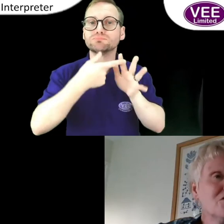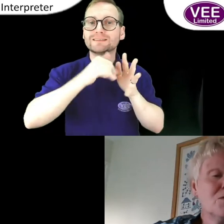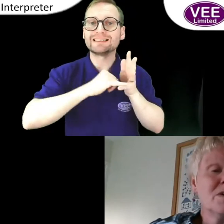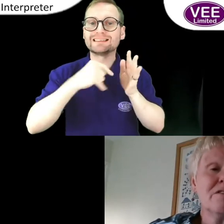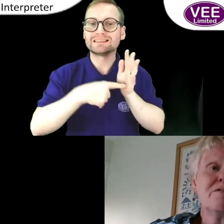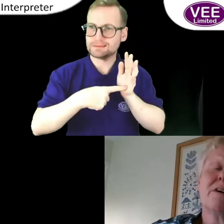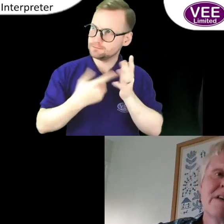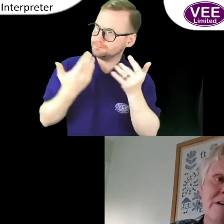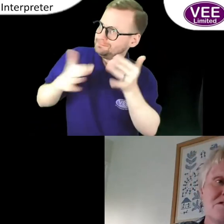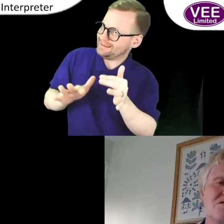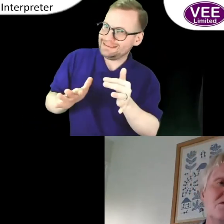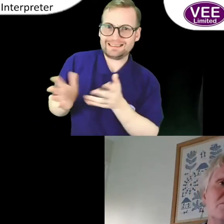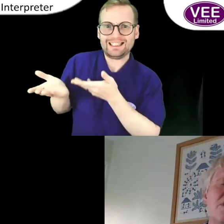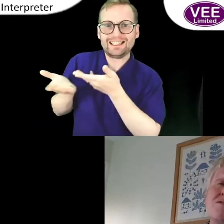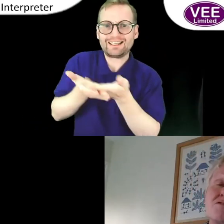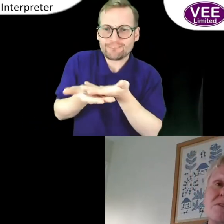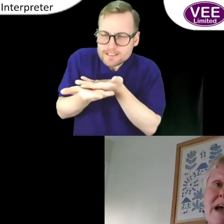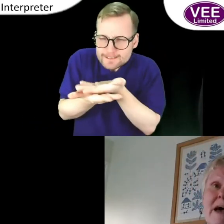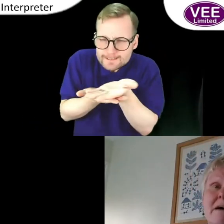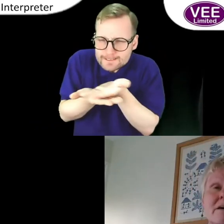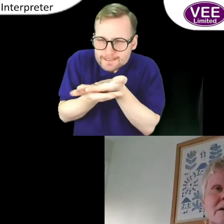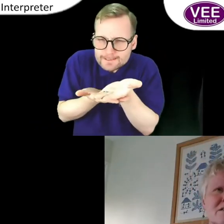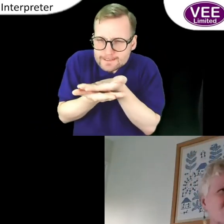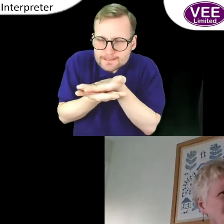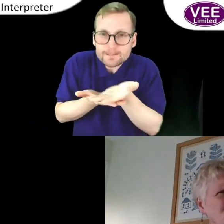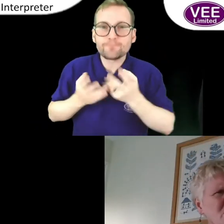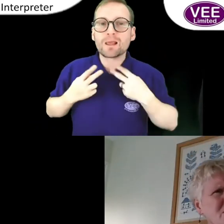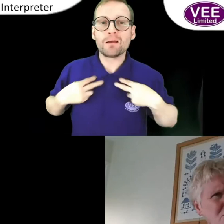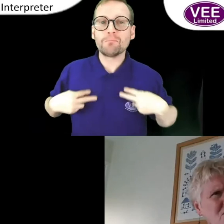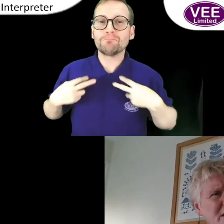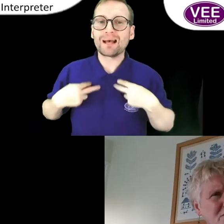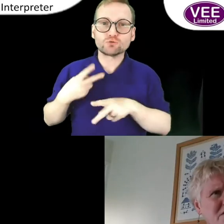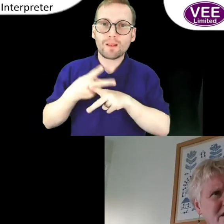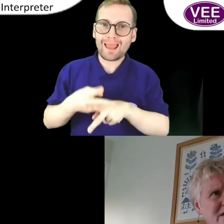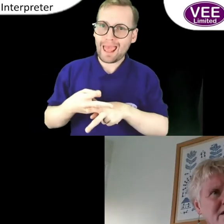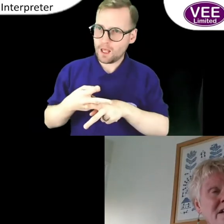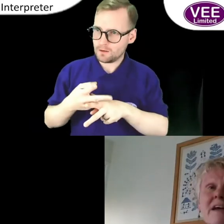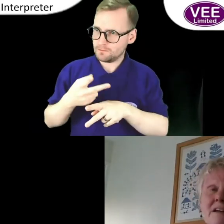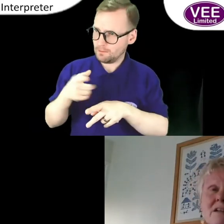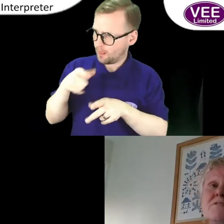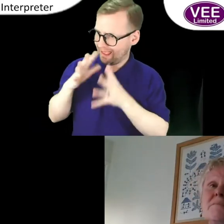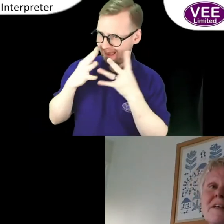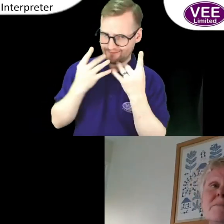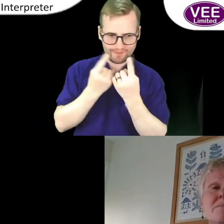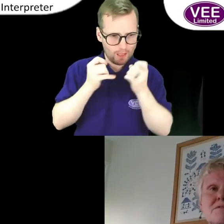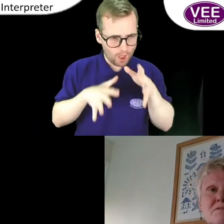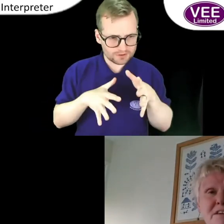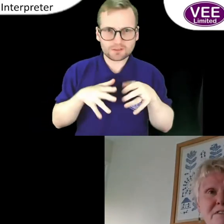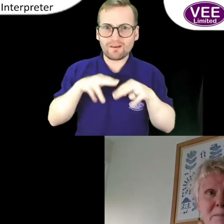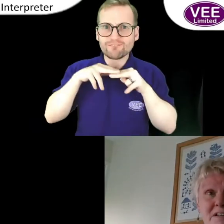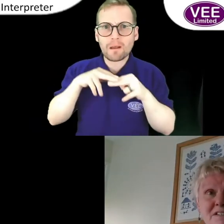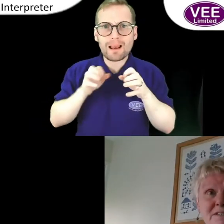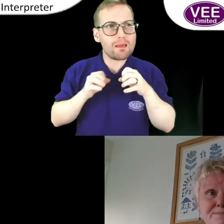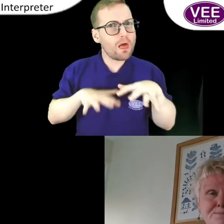tried to give counsel and pastoral care to people who had lost everything, including many members of